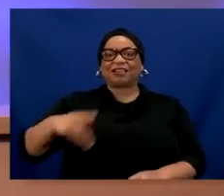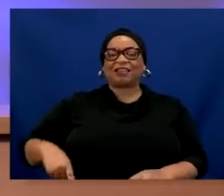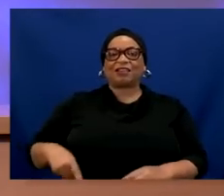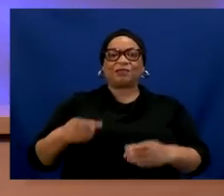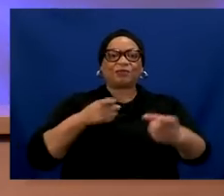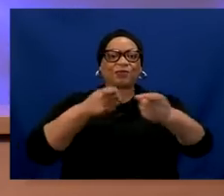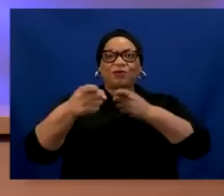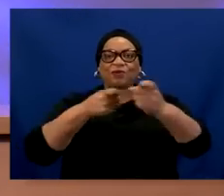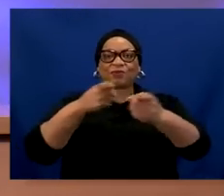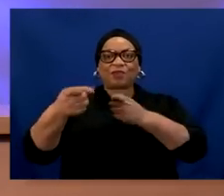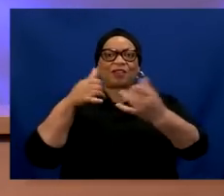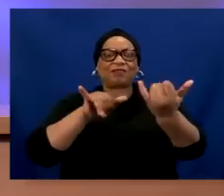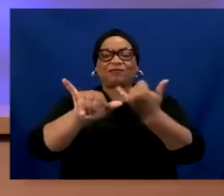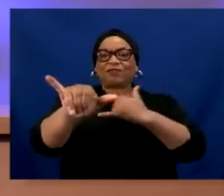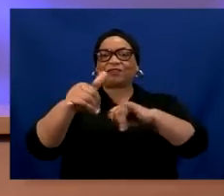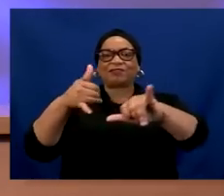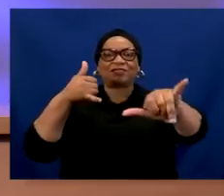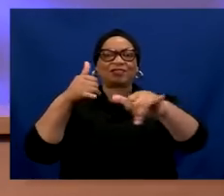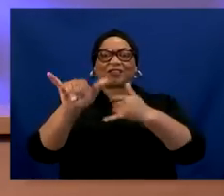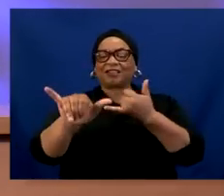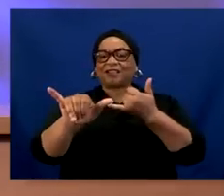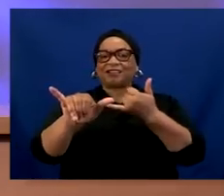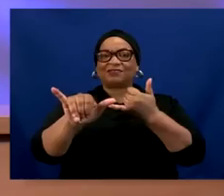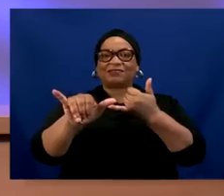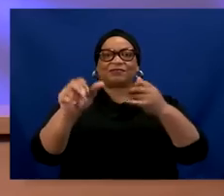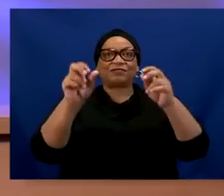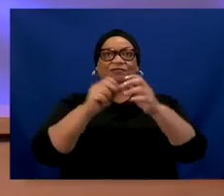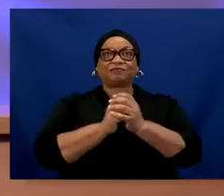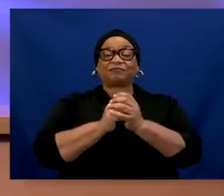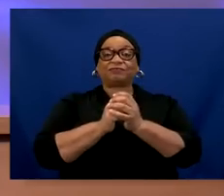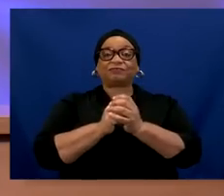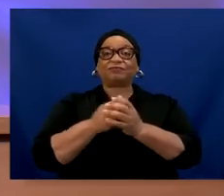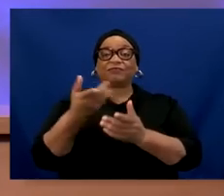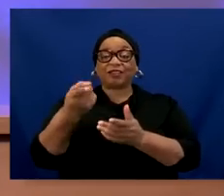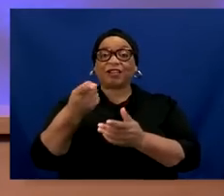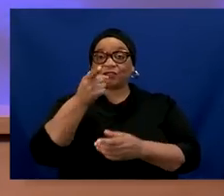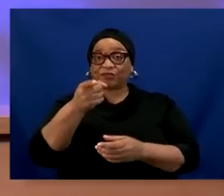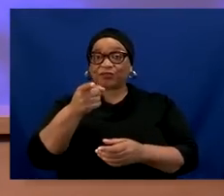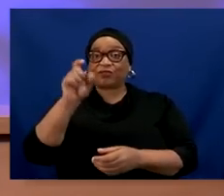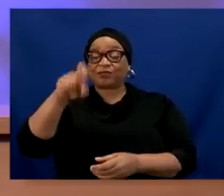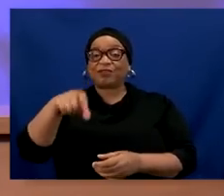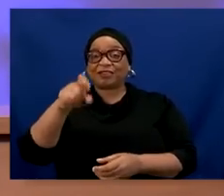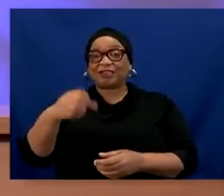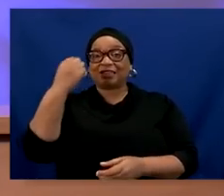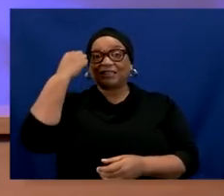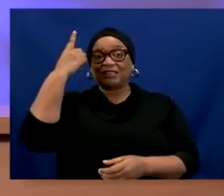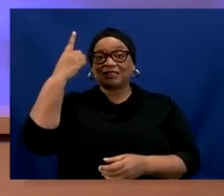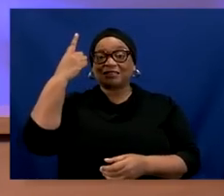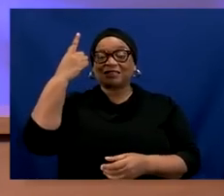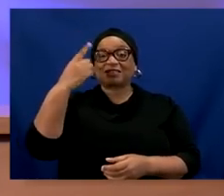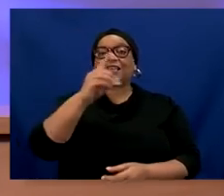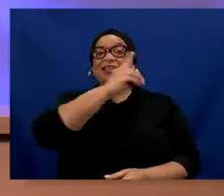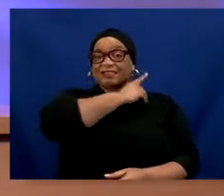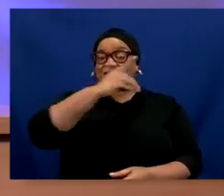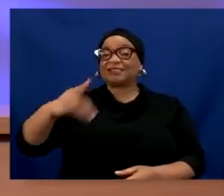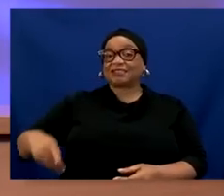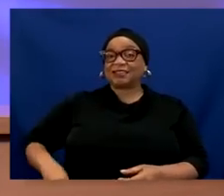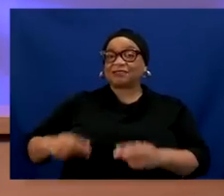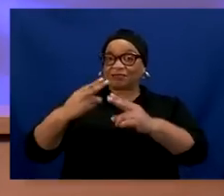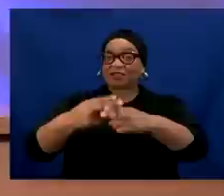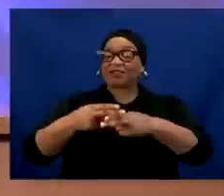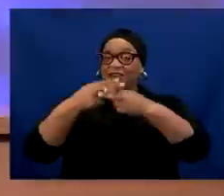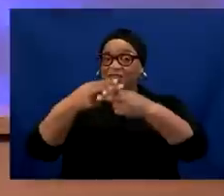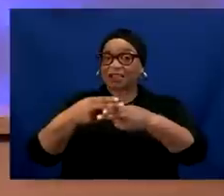forever. His kingdom will never end. Now, church family, you've got to understand, you've seen the word David, the name